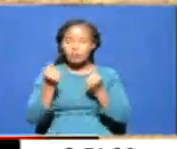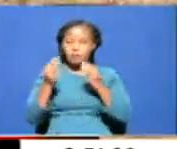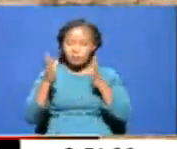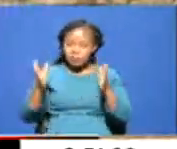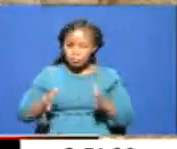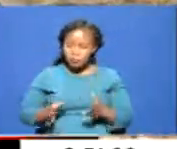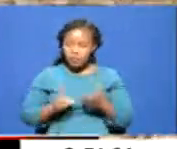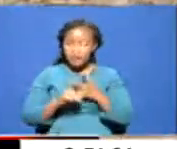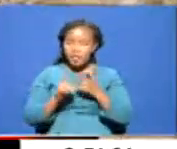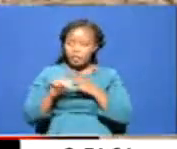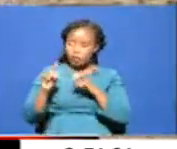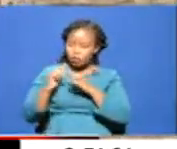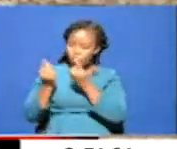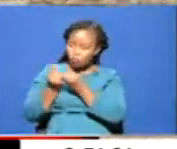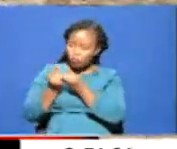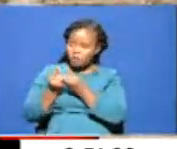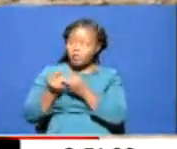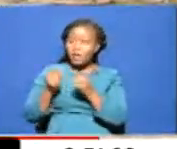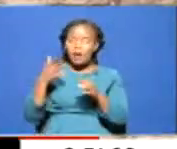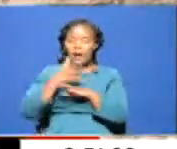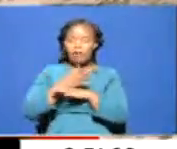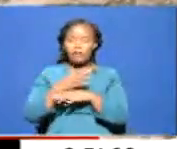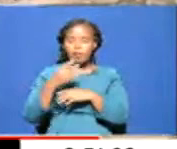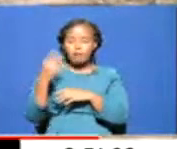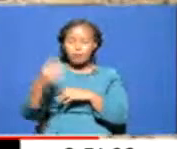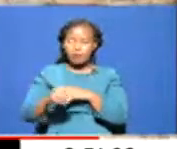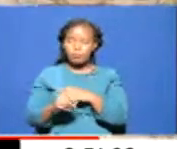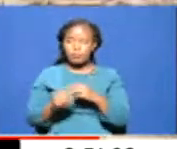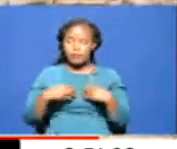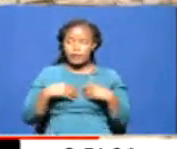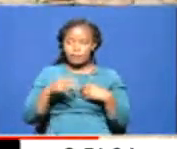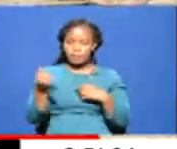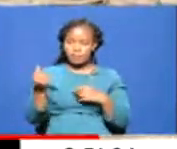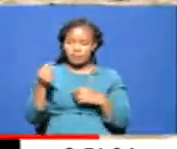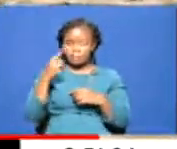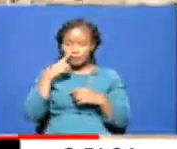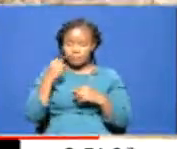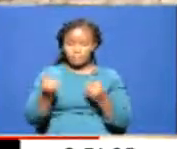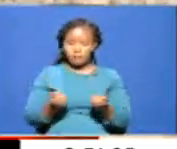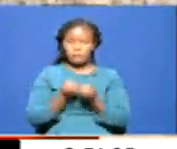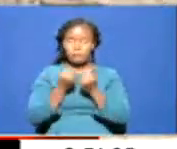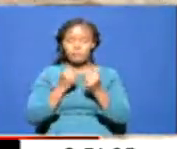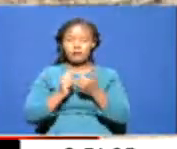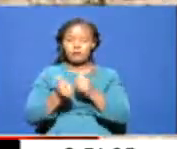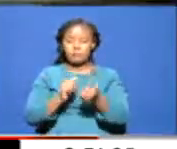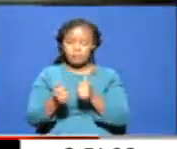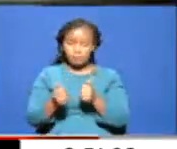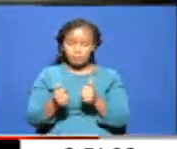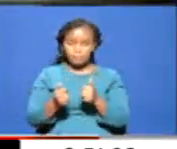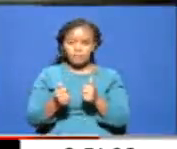category after he beat Neil Gohin in the home stretch. Daniel Mwendwa, Sports.